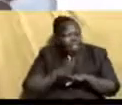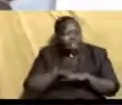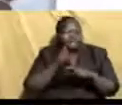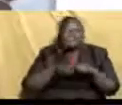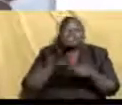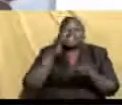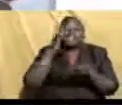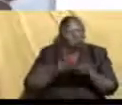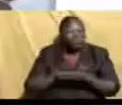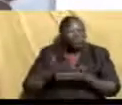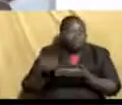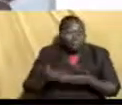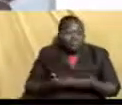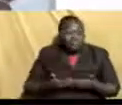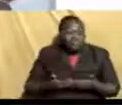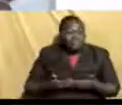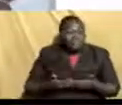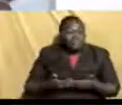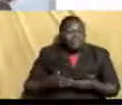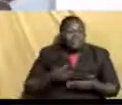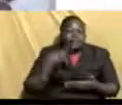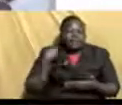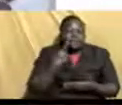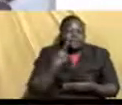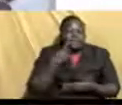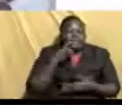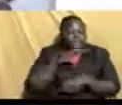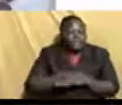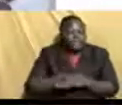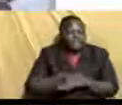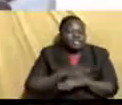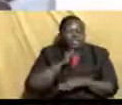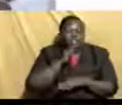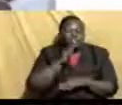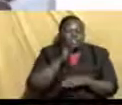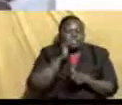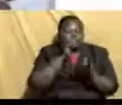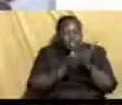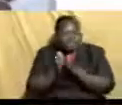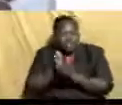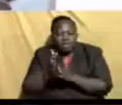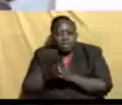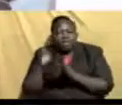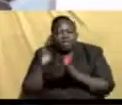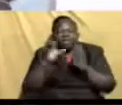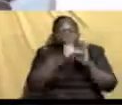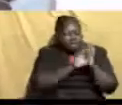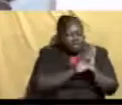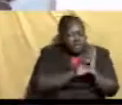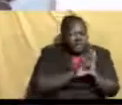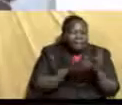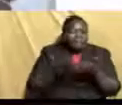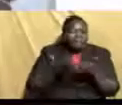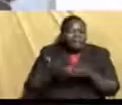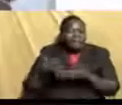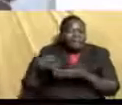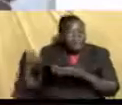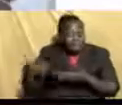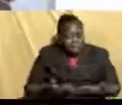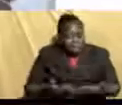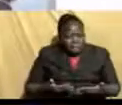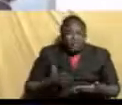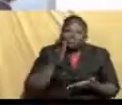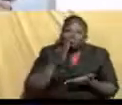been validly passed, only that it has been found to not be consistent with the Constitution, is akin to a baby that has been